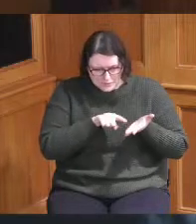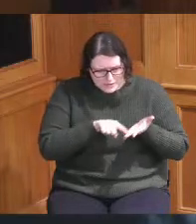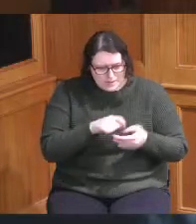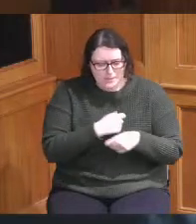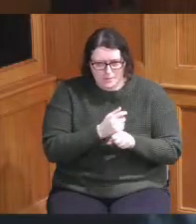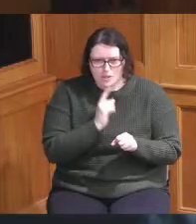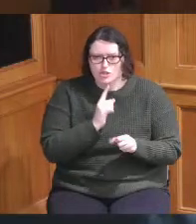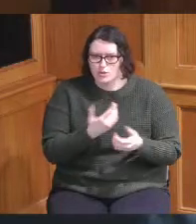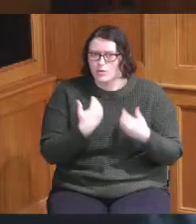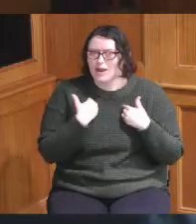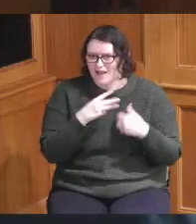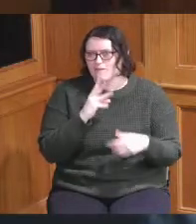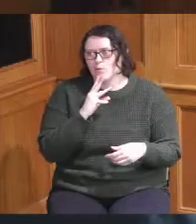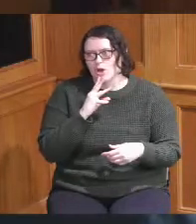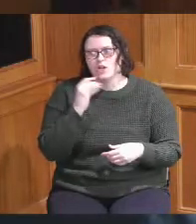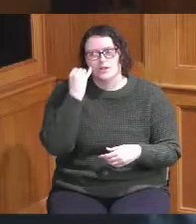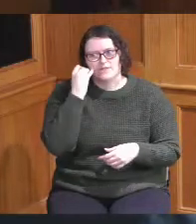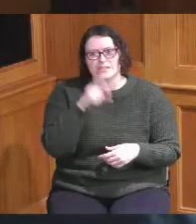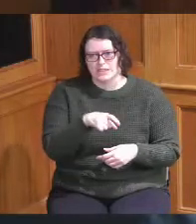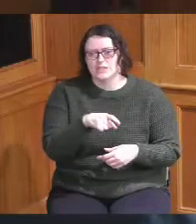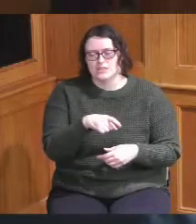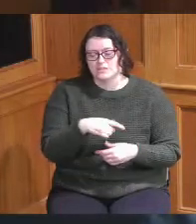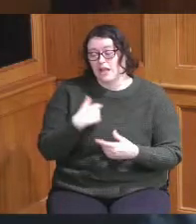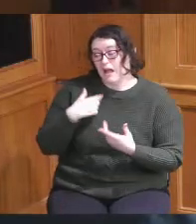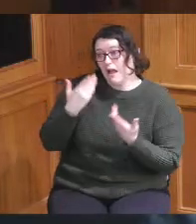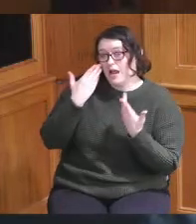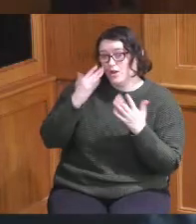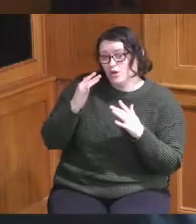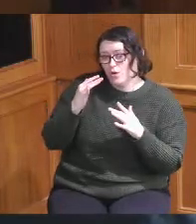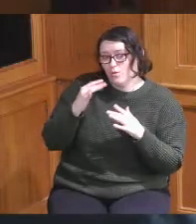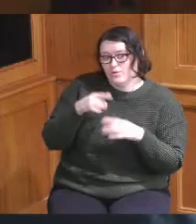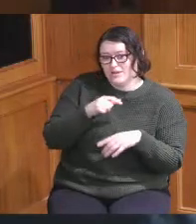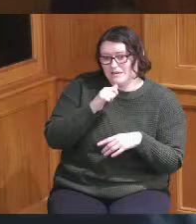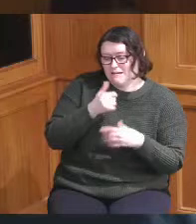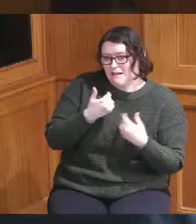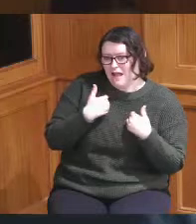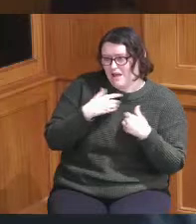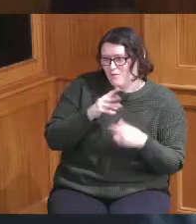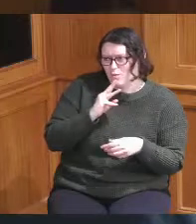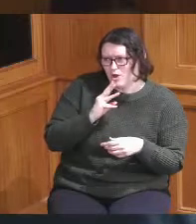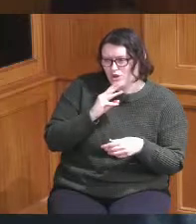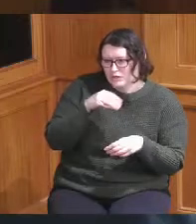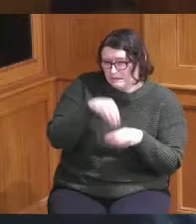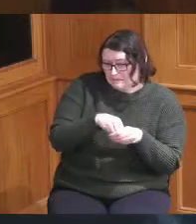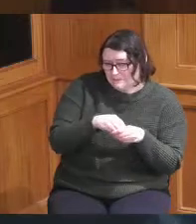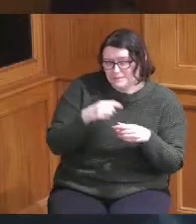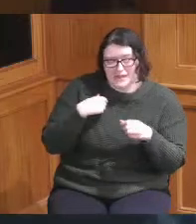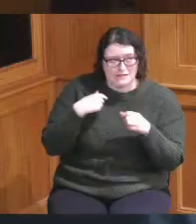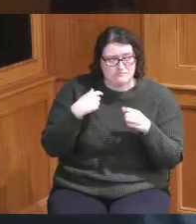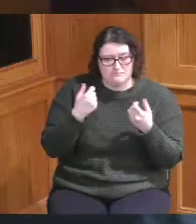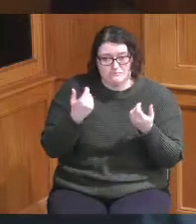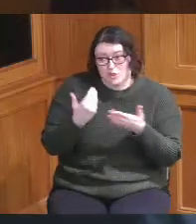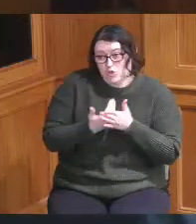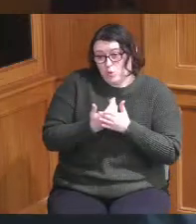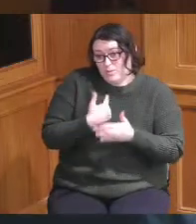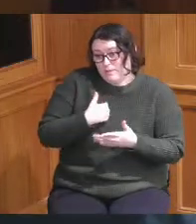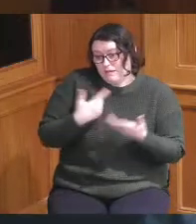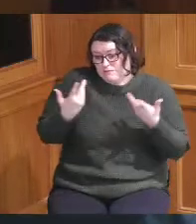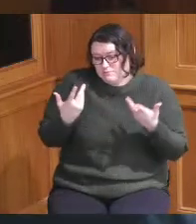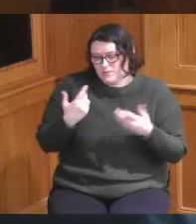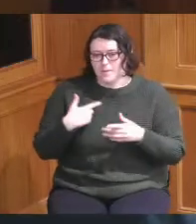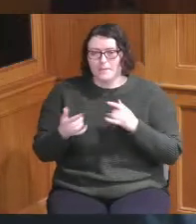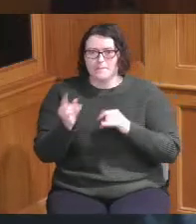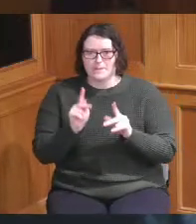we've got water in. I didn't know fire hydrants didn't have water, but that was something new to me. But I just want to, people have called me and